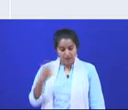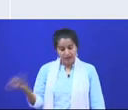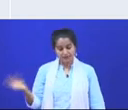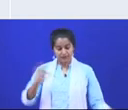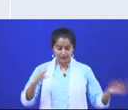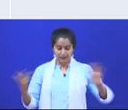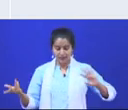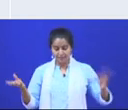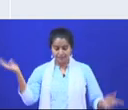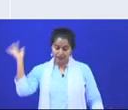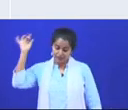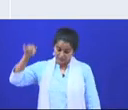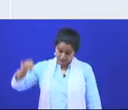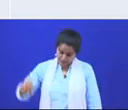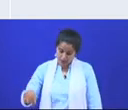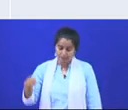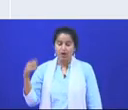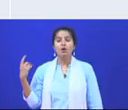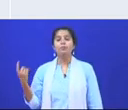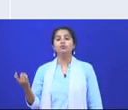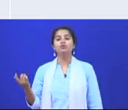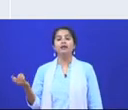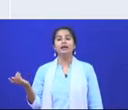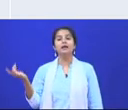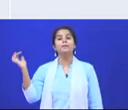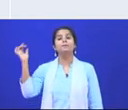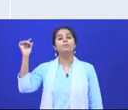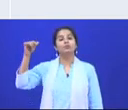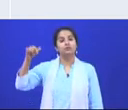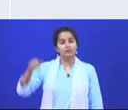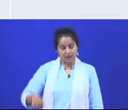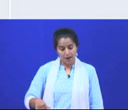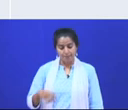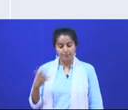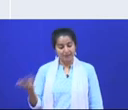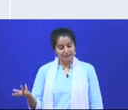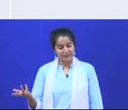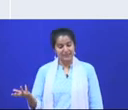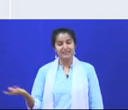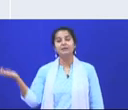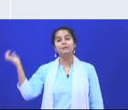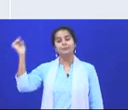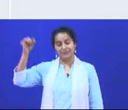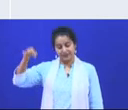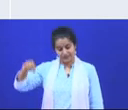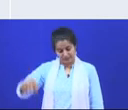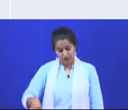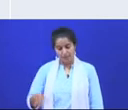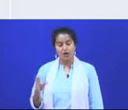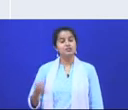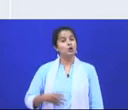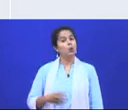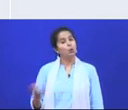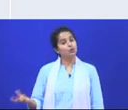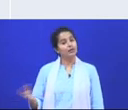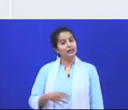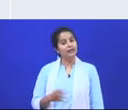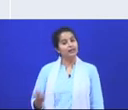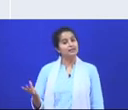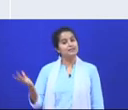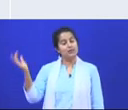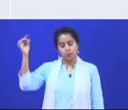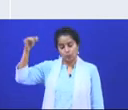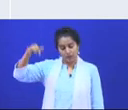Marjanyam. Nartaki, Nartakyam. Putri, Putryam. Patni, Patnyam.